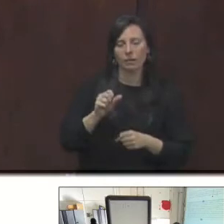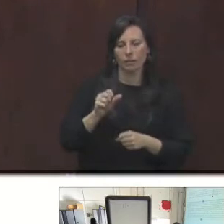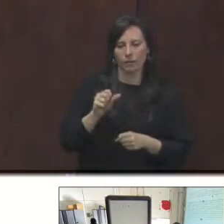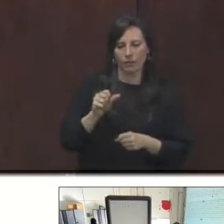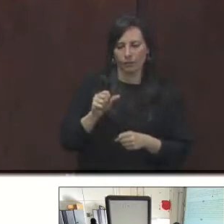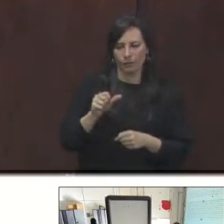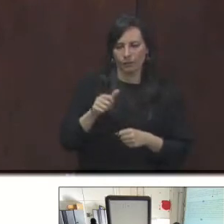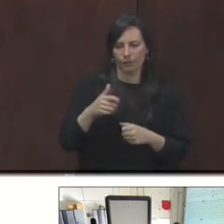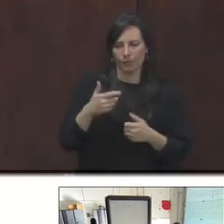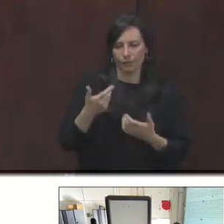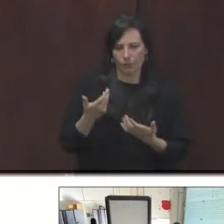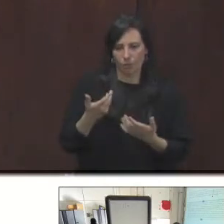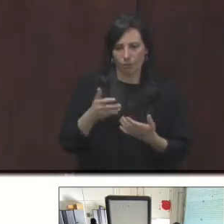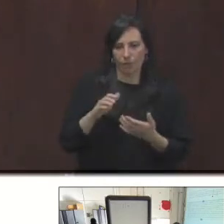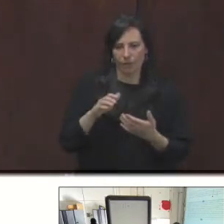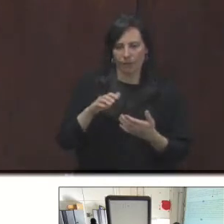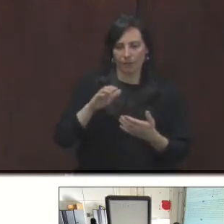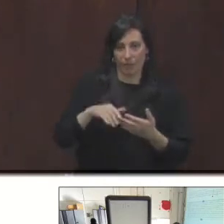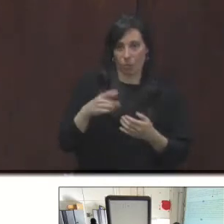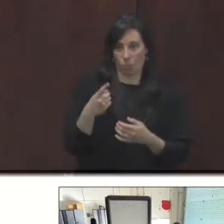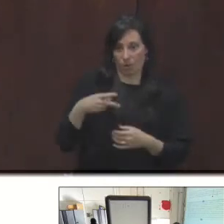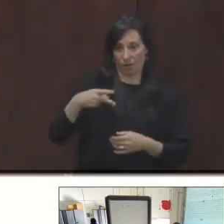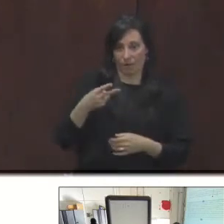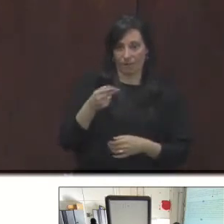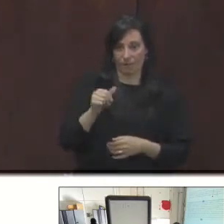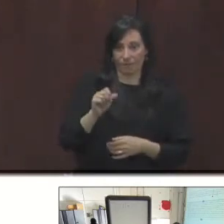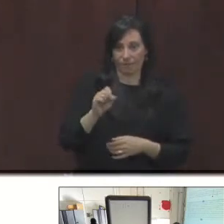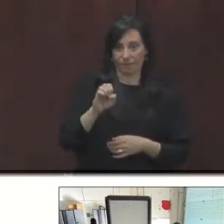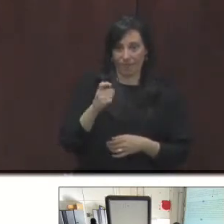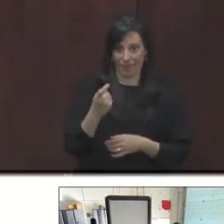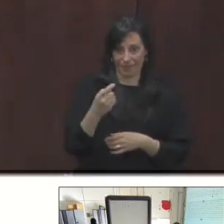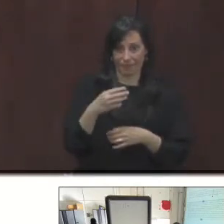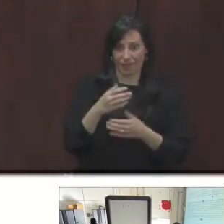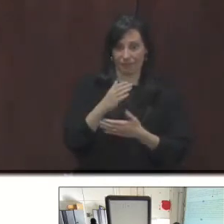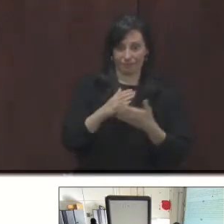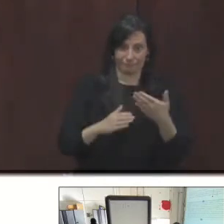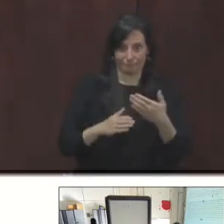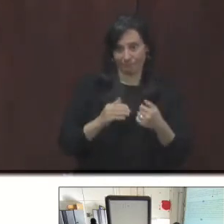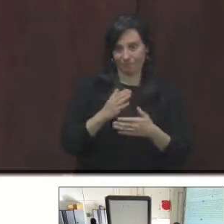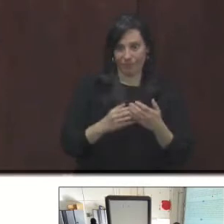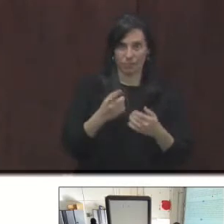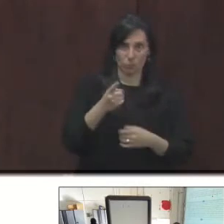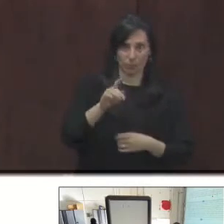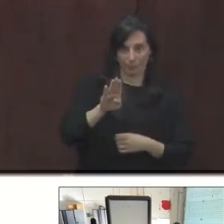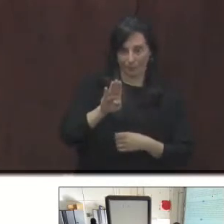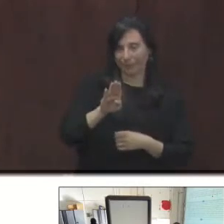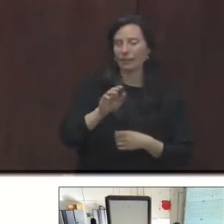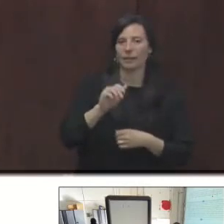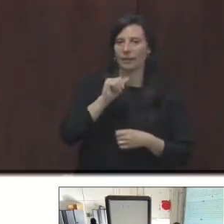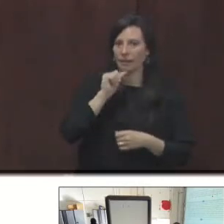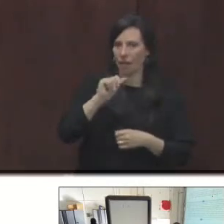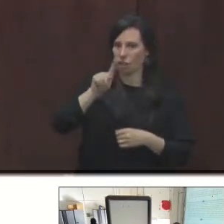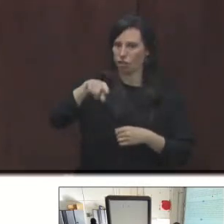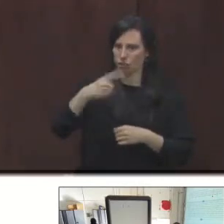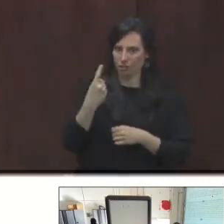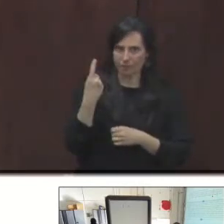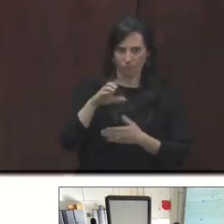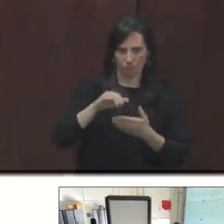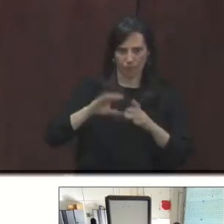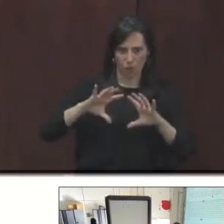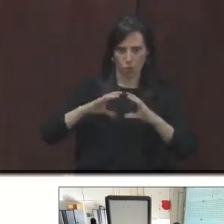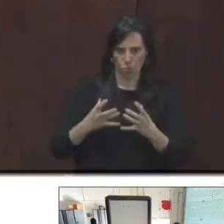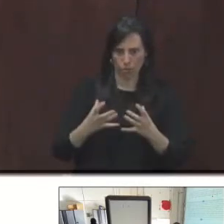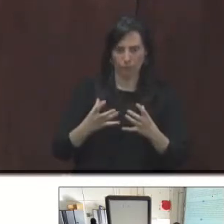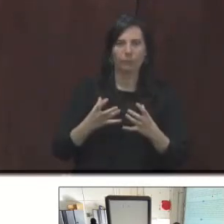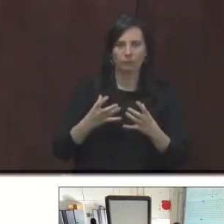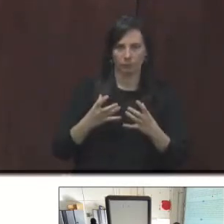is not that phase is dedicated to this specific group, but that phase is kind of like a head start for that group as the